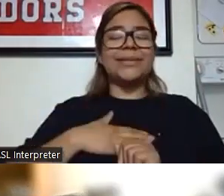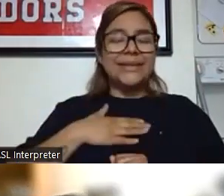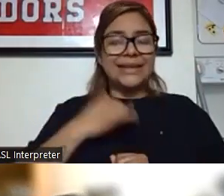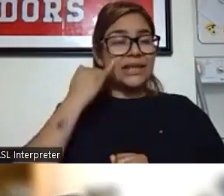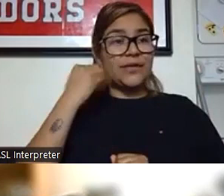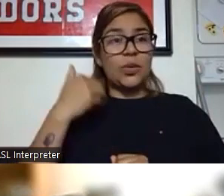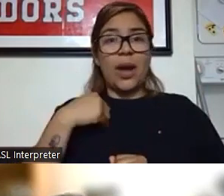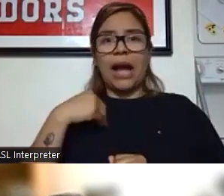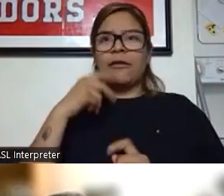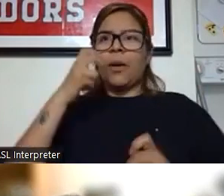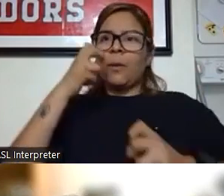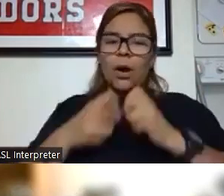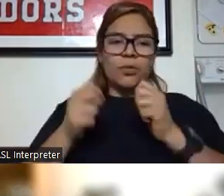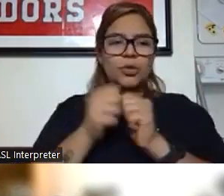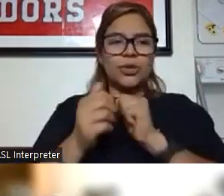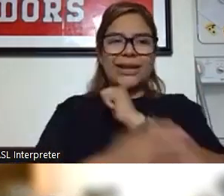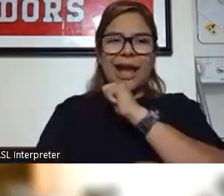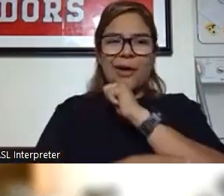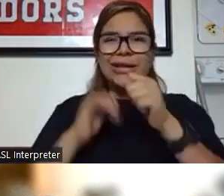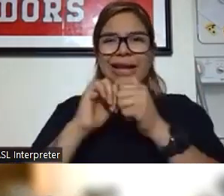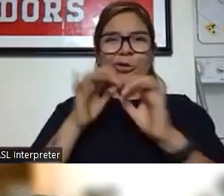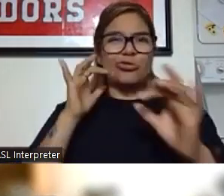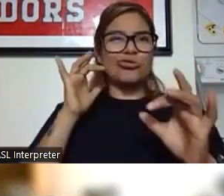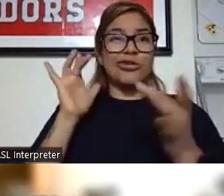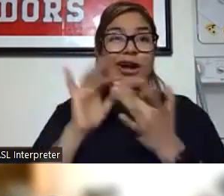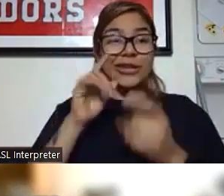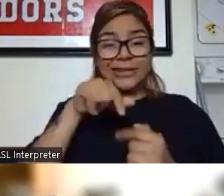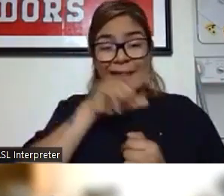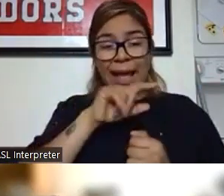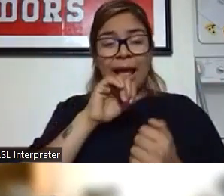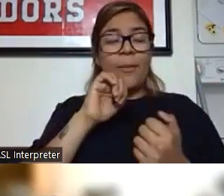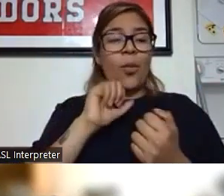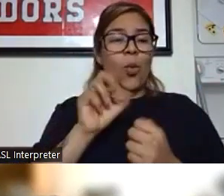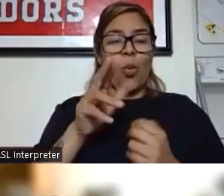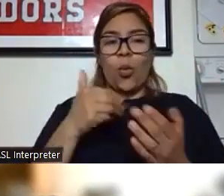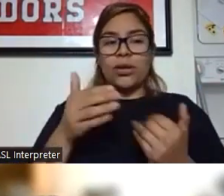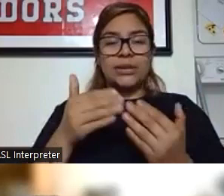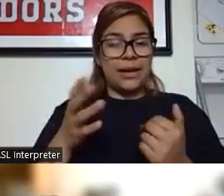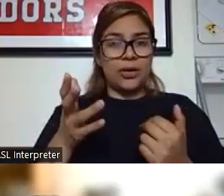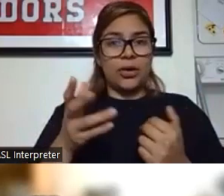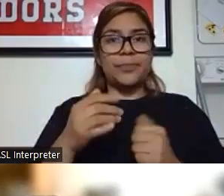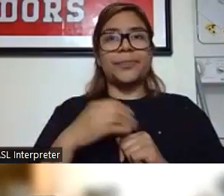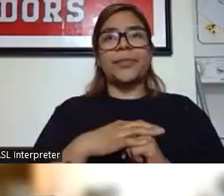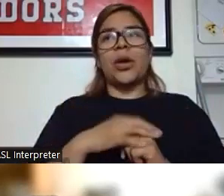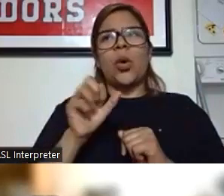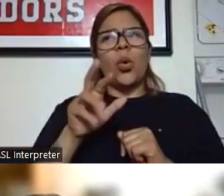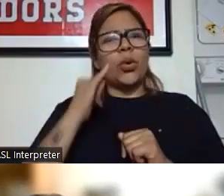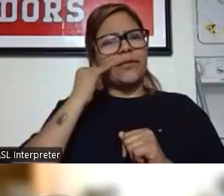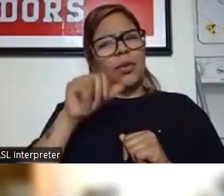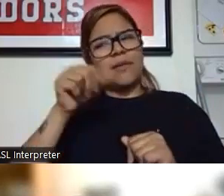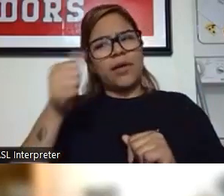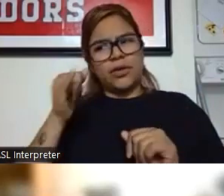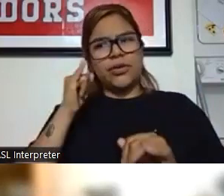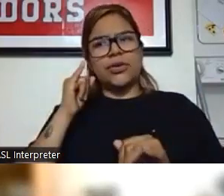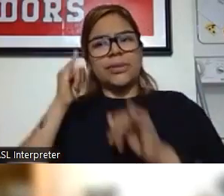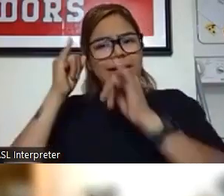you're seeing. Peter, if you want to find time, we can chat about the individual you were referencing, and I can get some more information